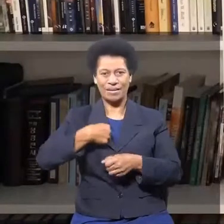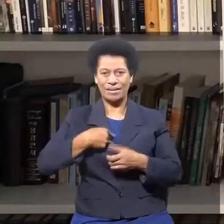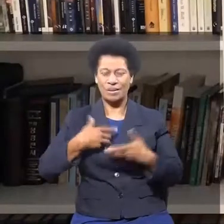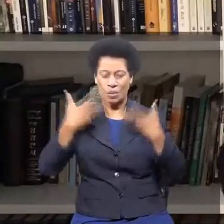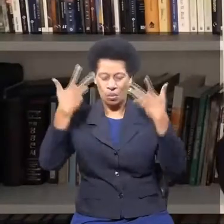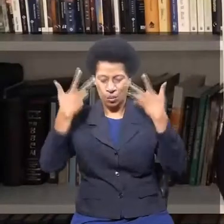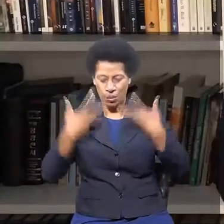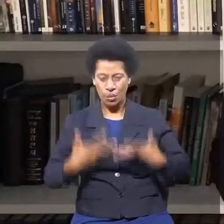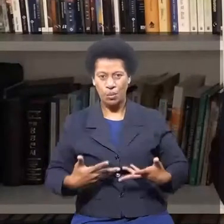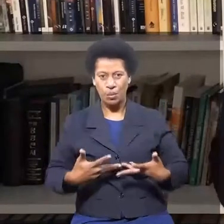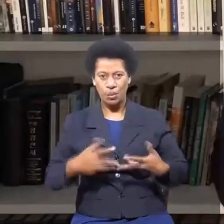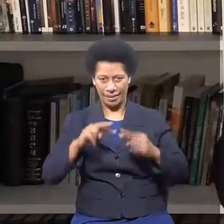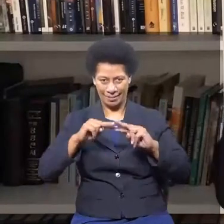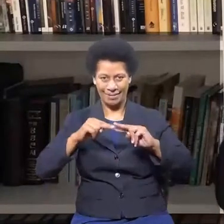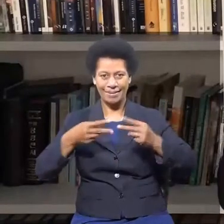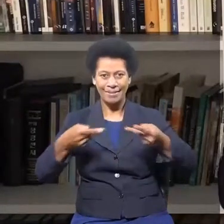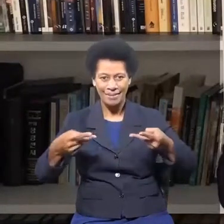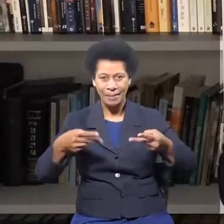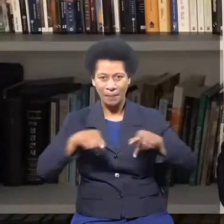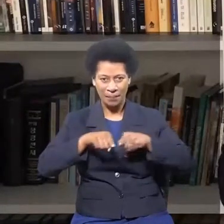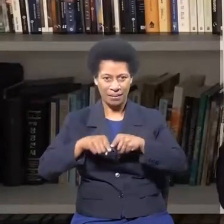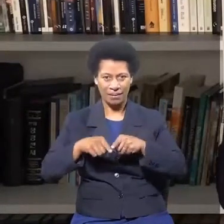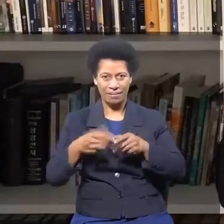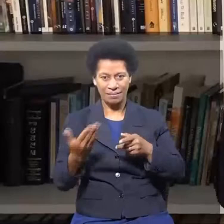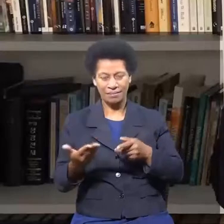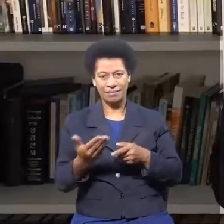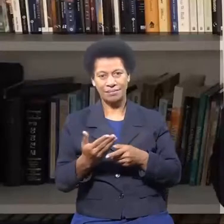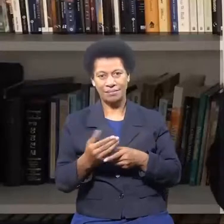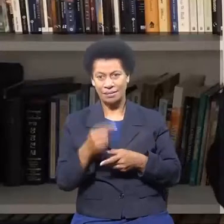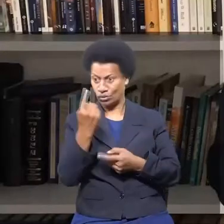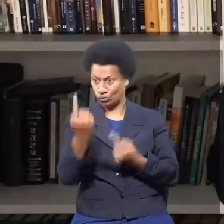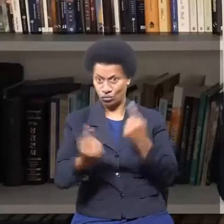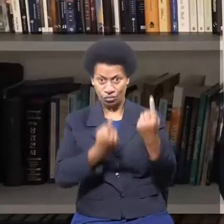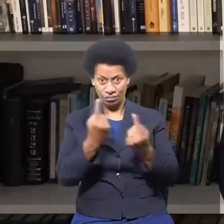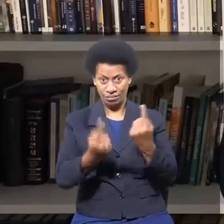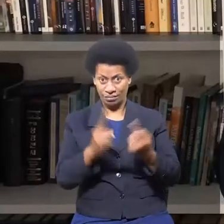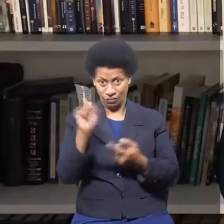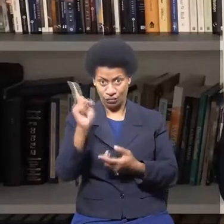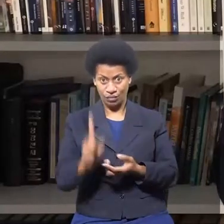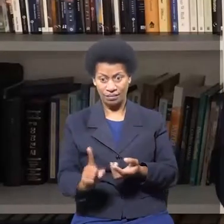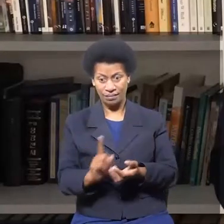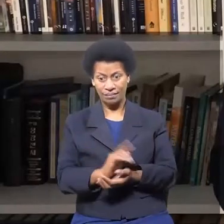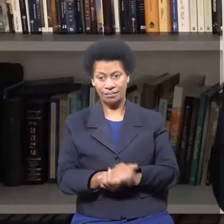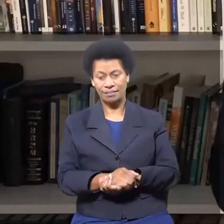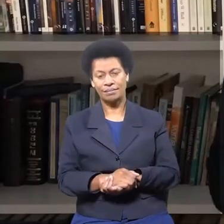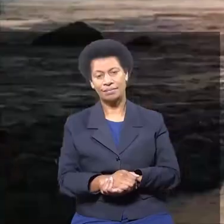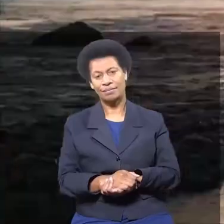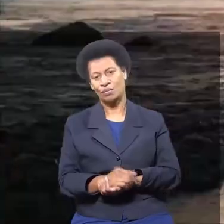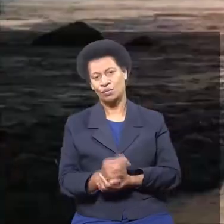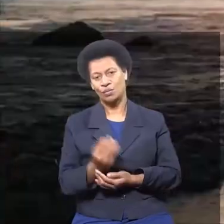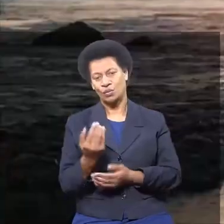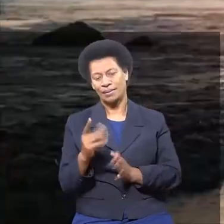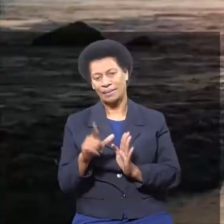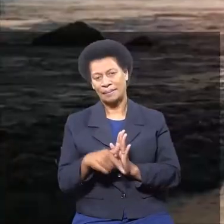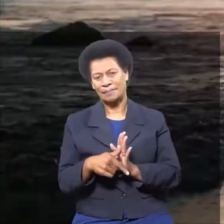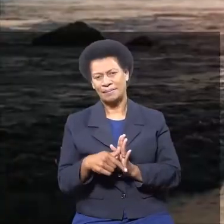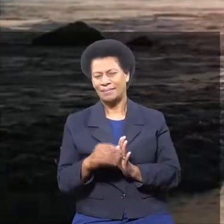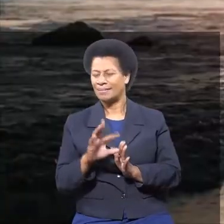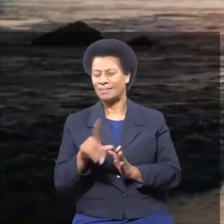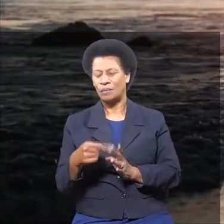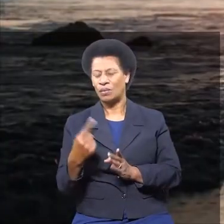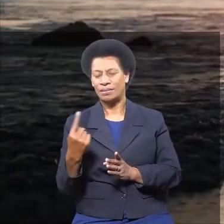beautiful process by which every single one of us are here today. One point in